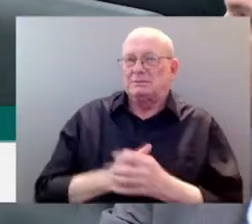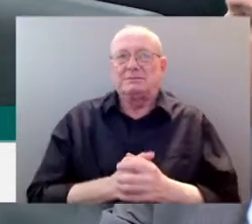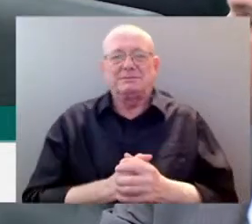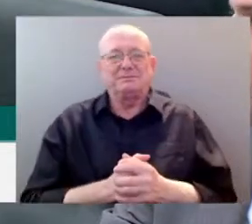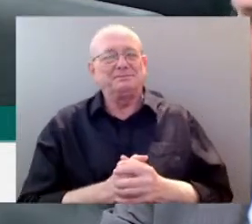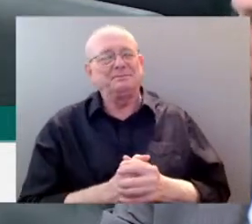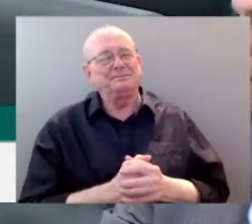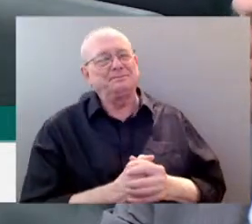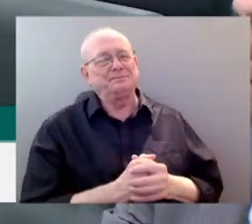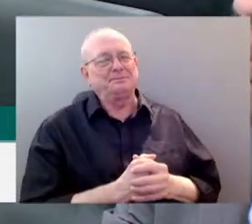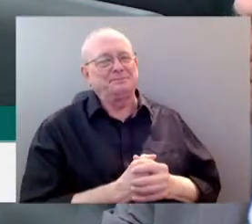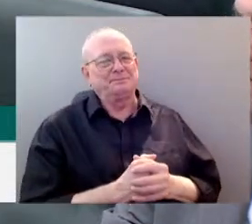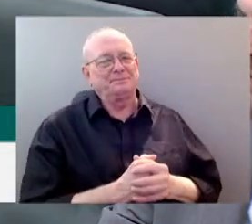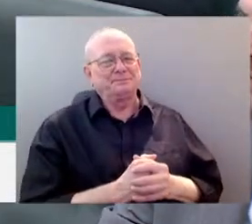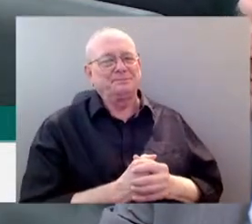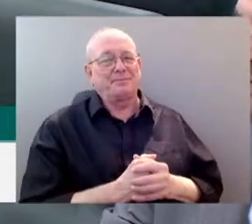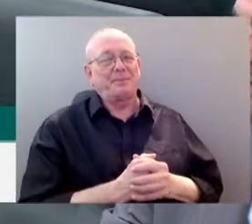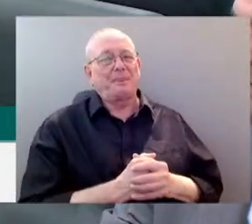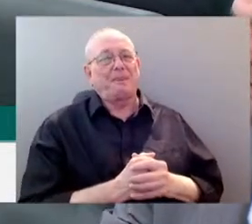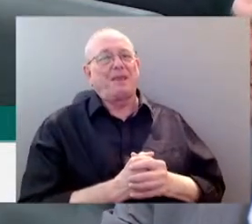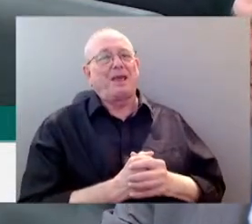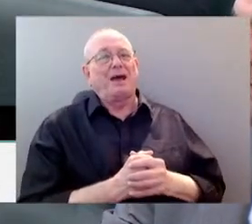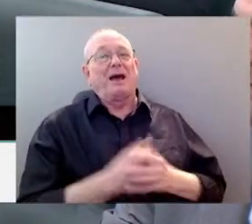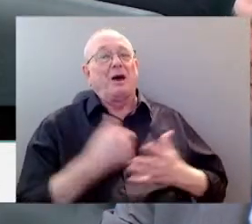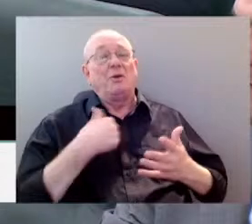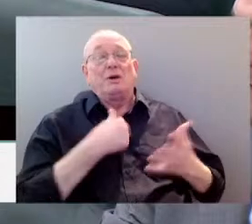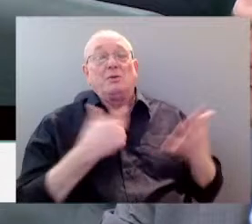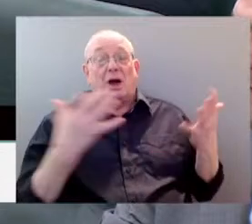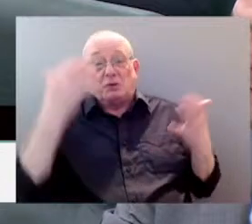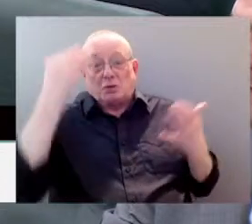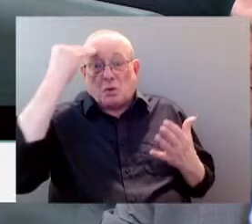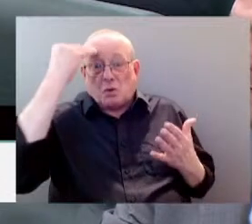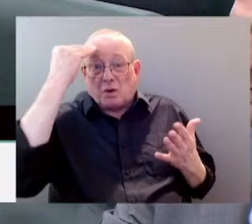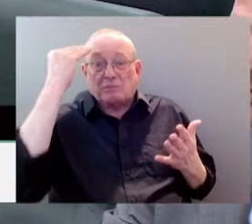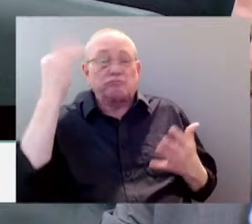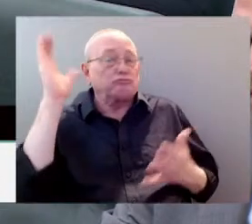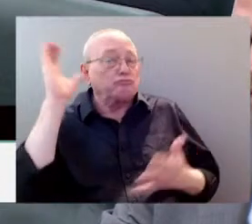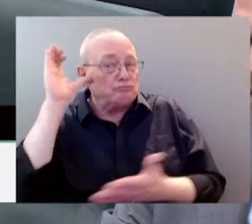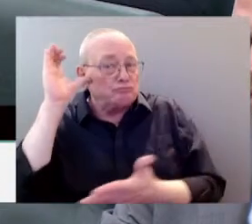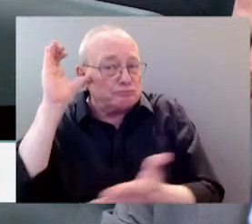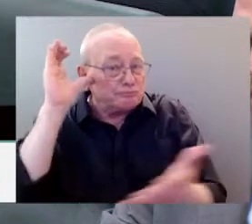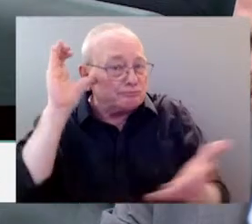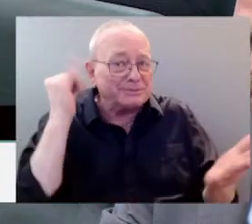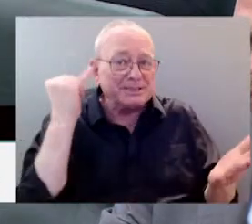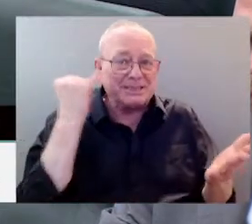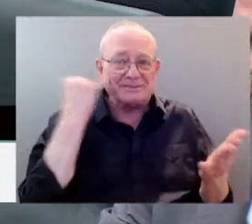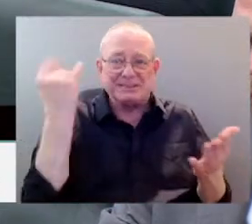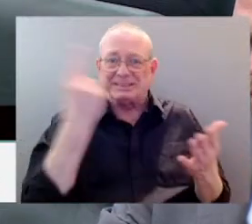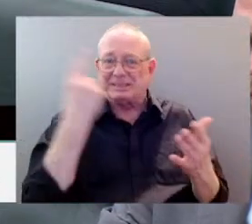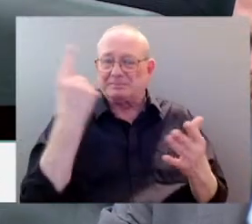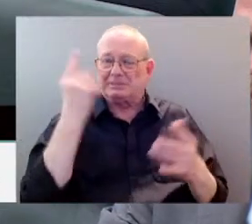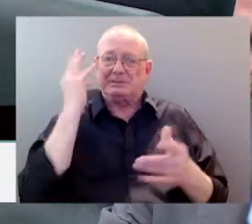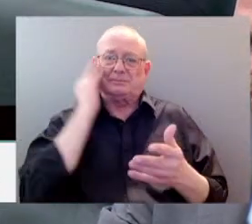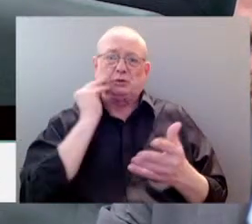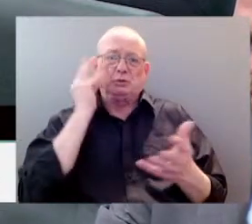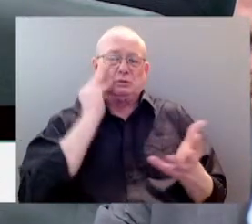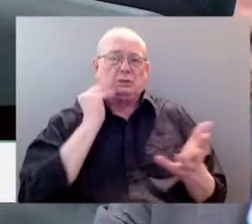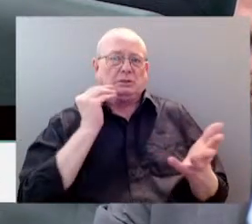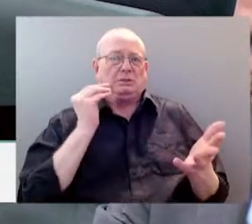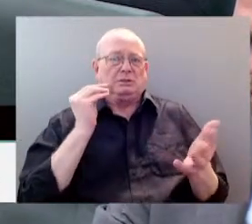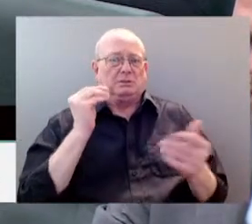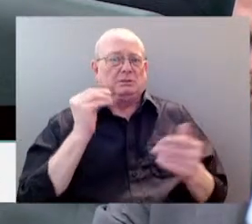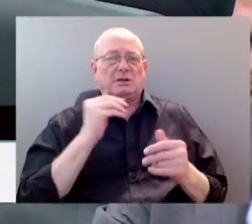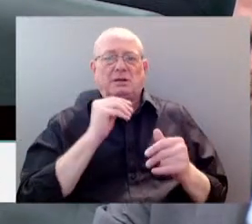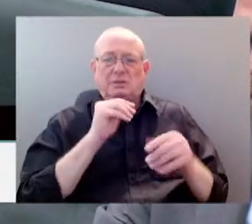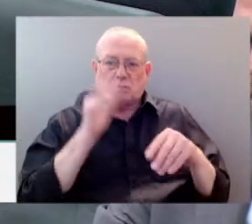Mr Speaker we want to hear if there is anyone who finds a loved one in a Ser with a service provider that is not providing appropriate care that's why